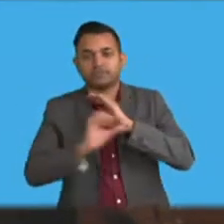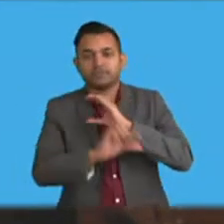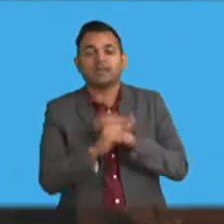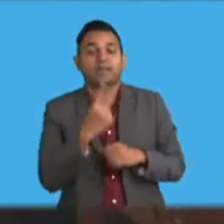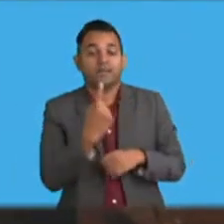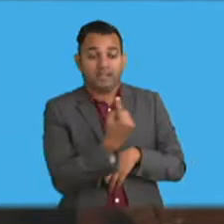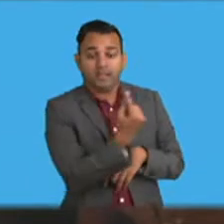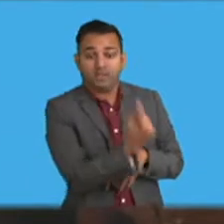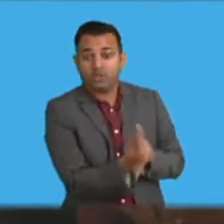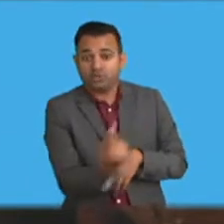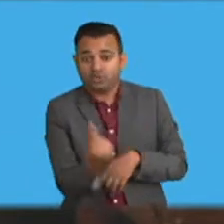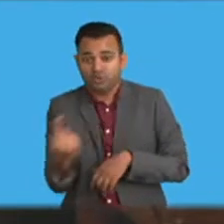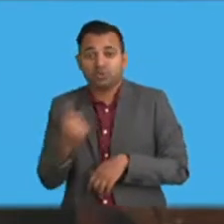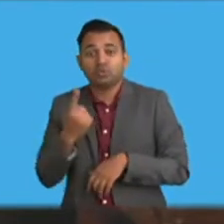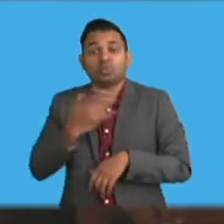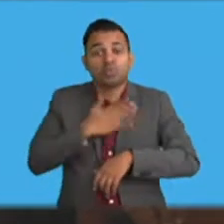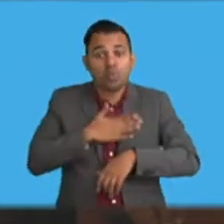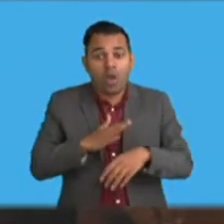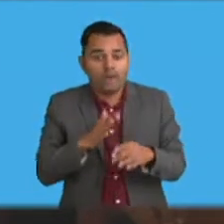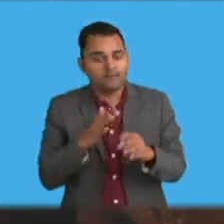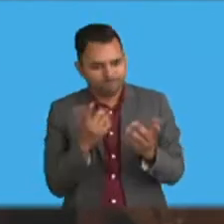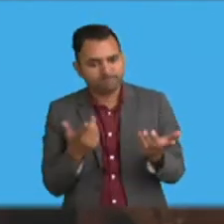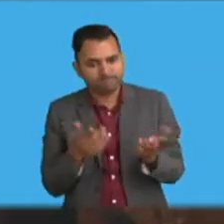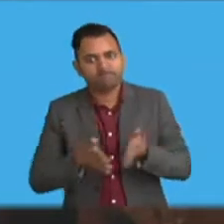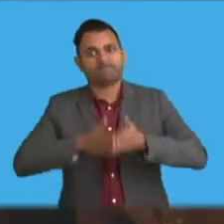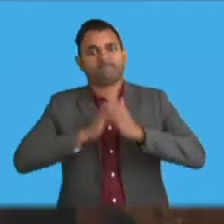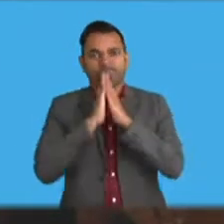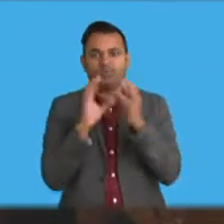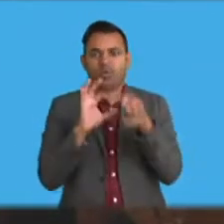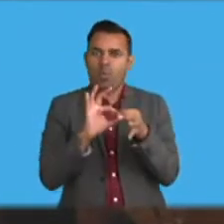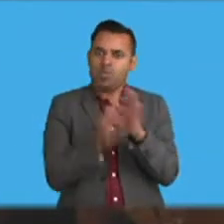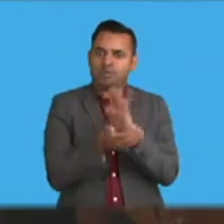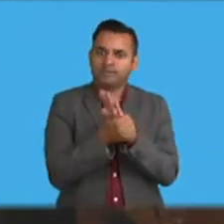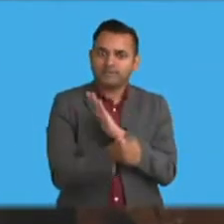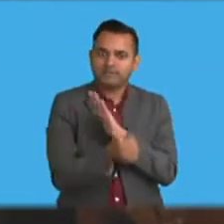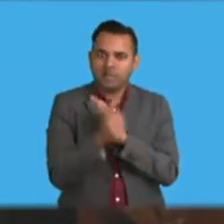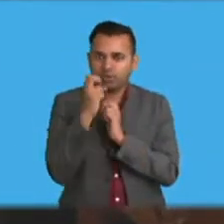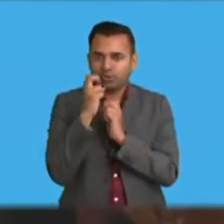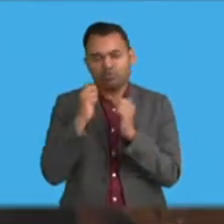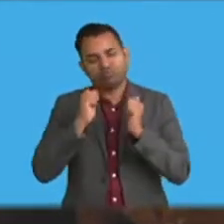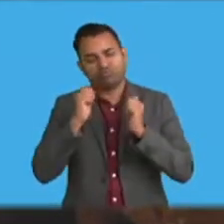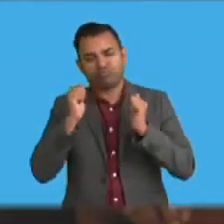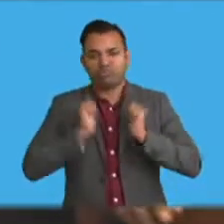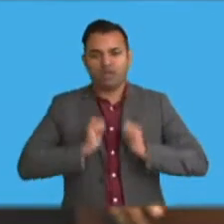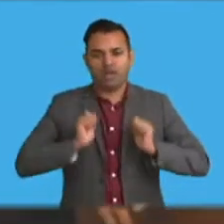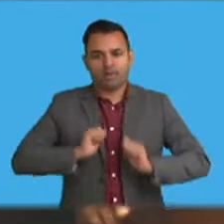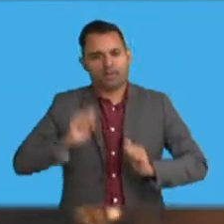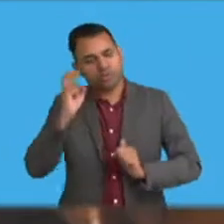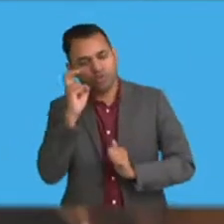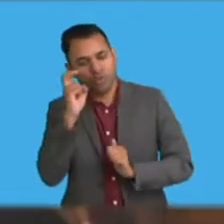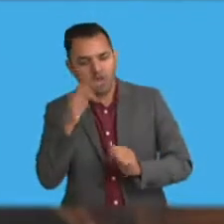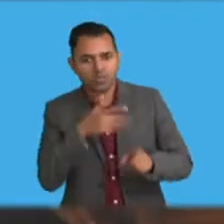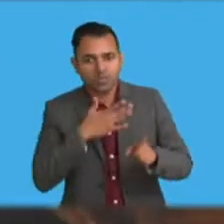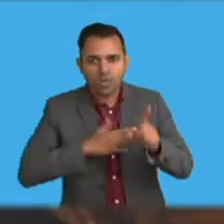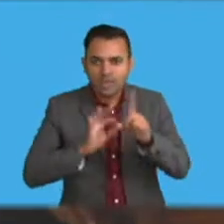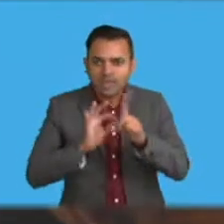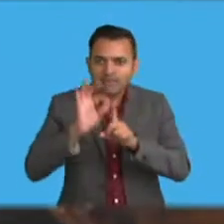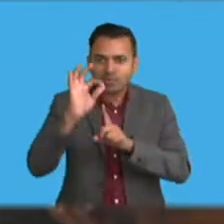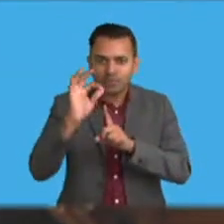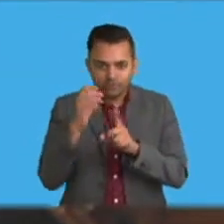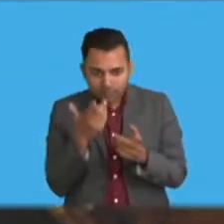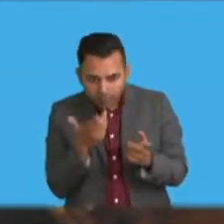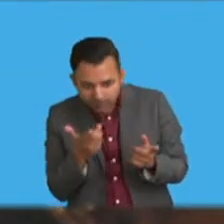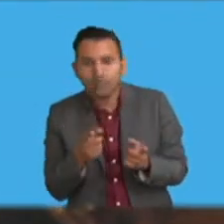their entrepreneurial skills, we have been able to improve the lives of not only the recipients, Madam Speaker, but also the people